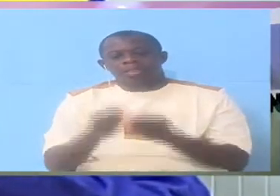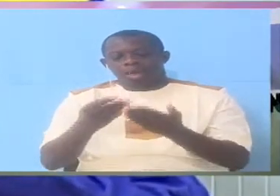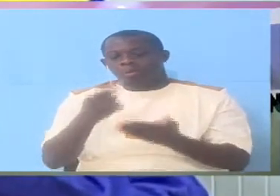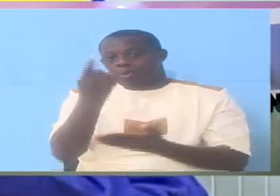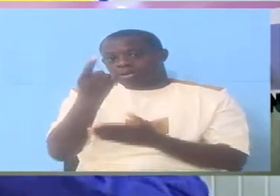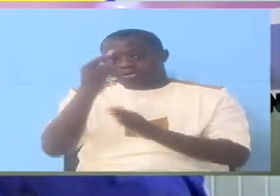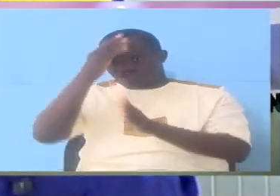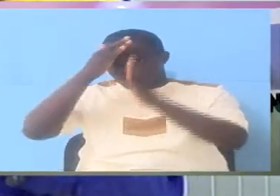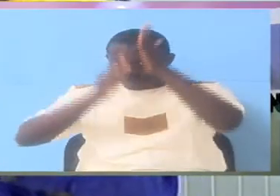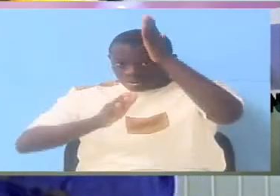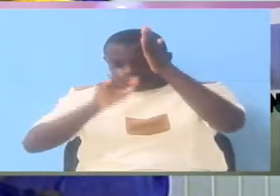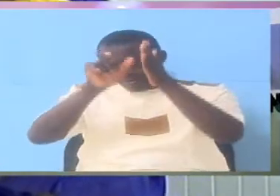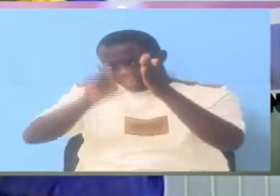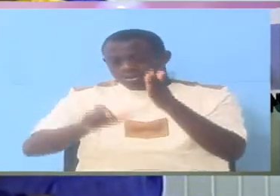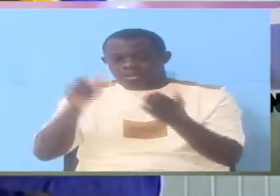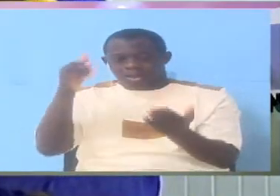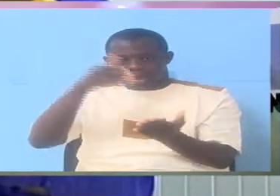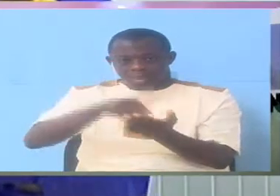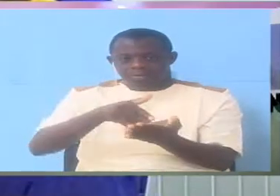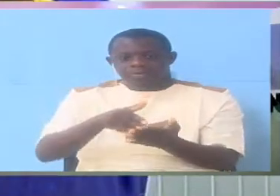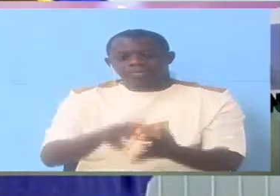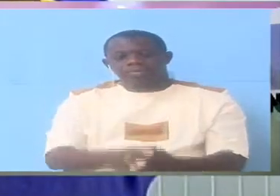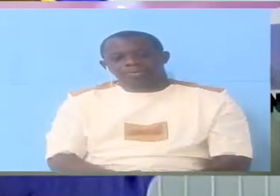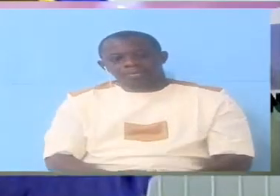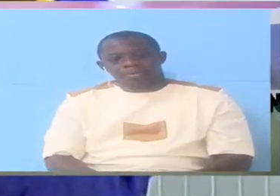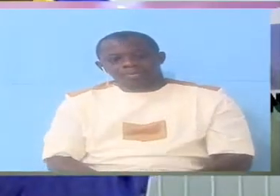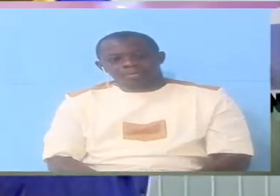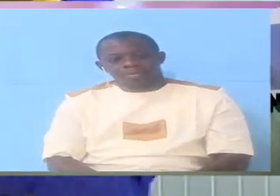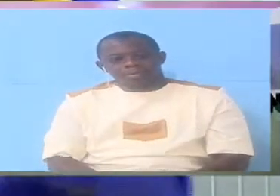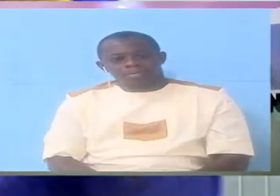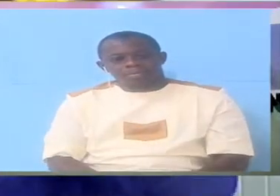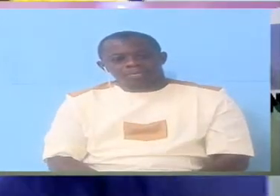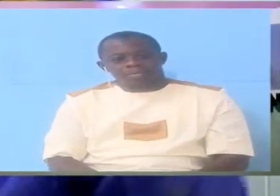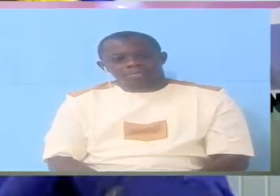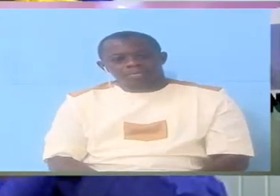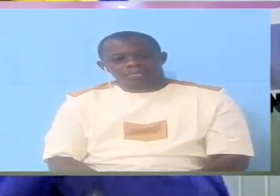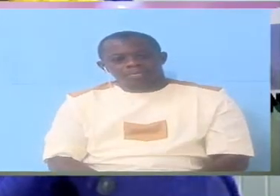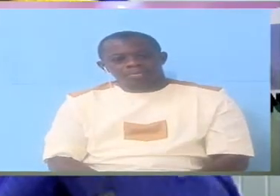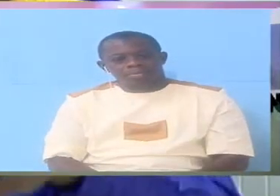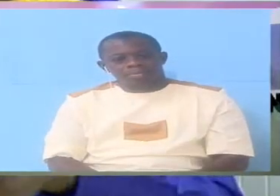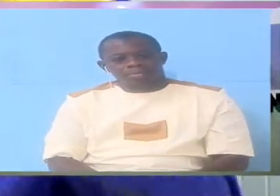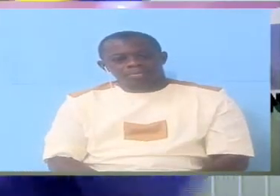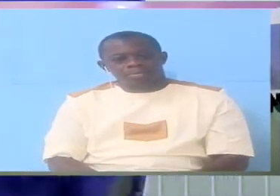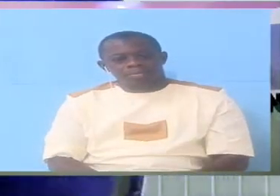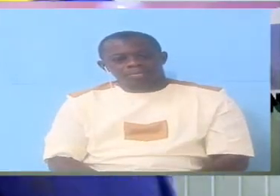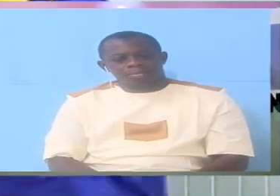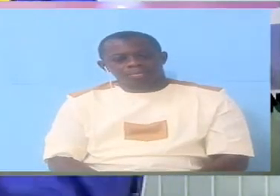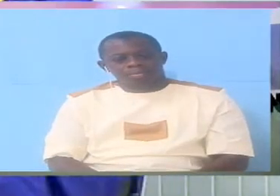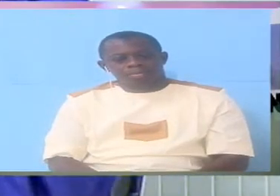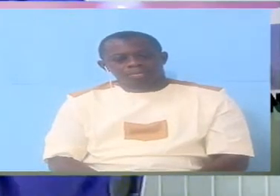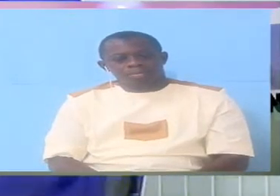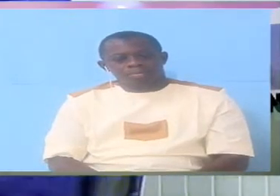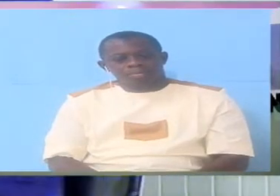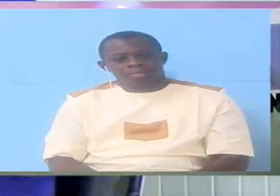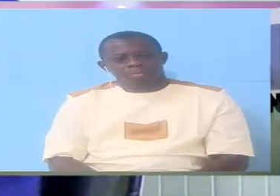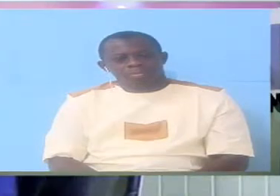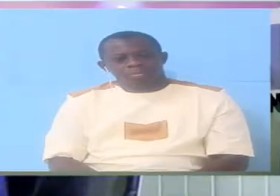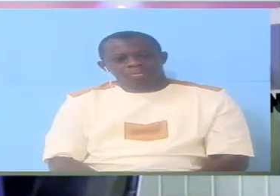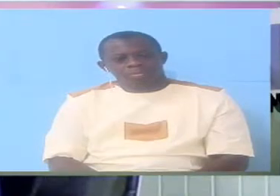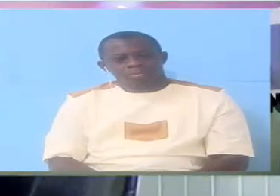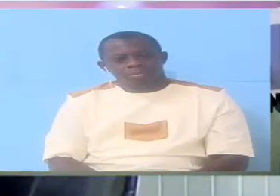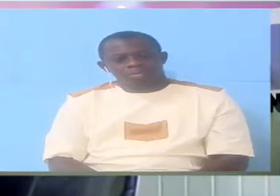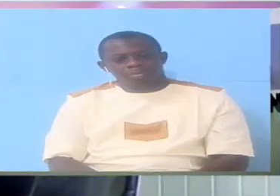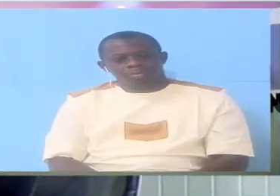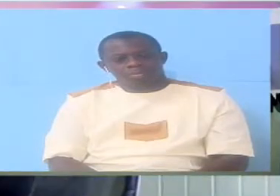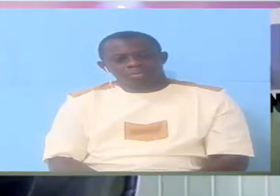soldier came. Ngaja ay julo murateng. Ning kulungo ning julo ba ka comme ni kulungo sembera ka julo men tay